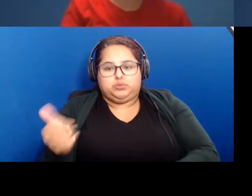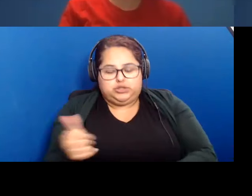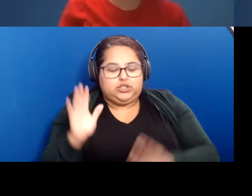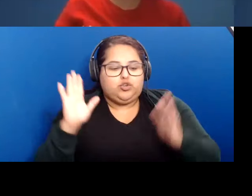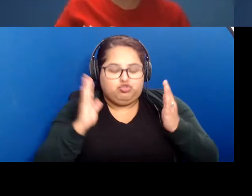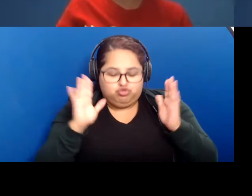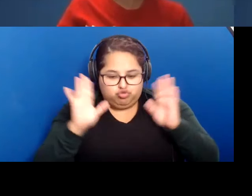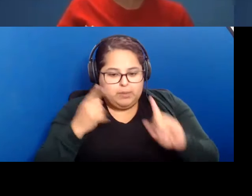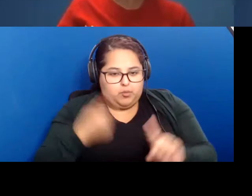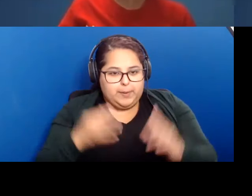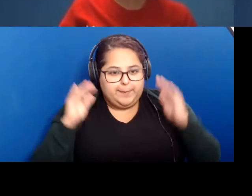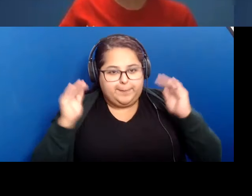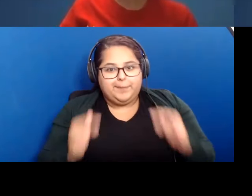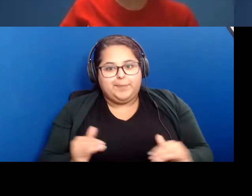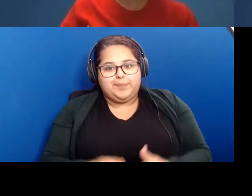point.